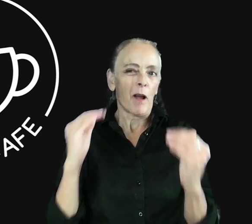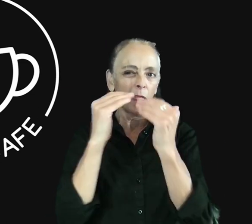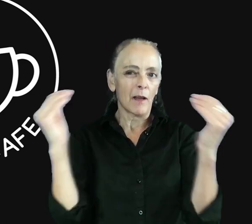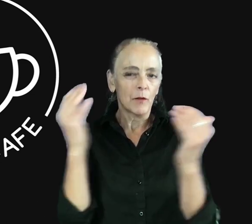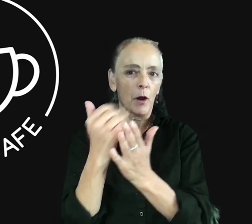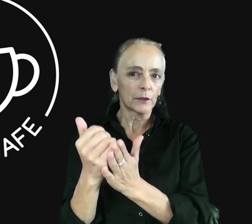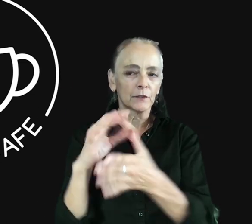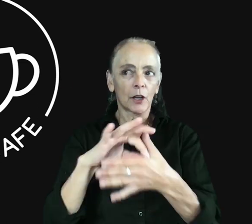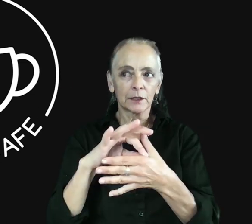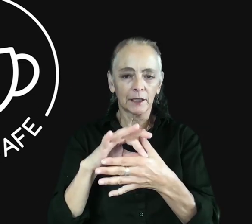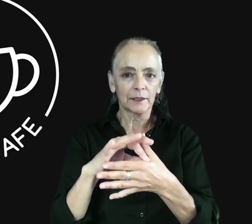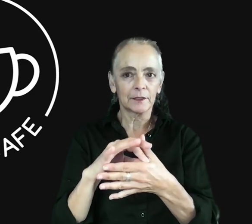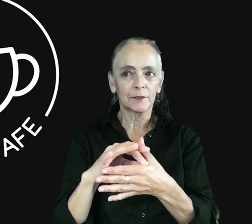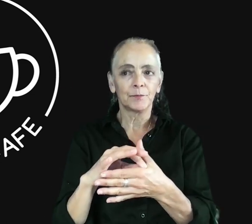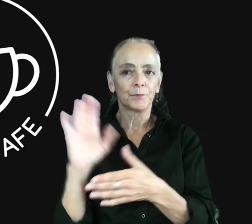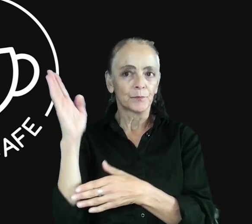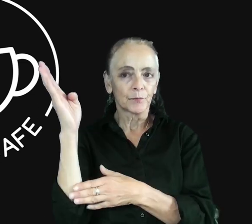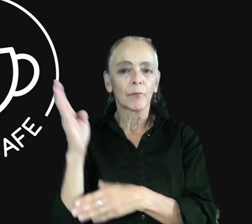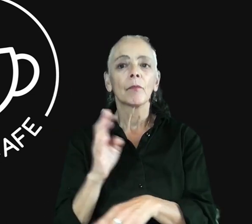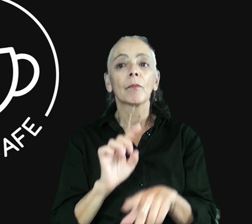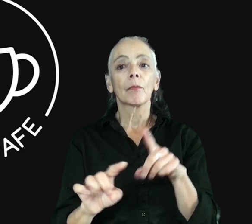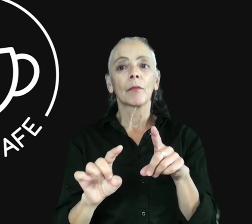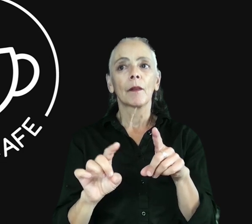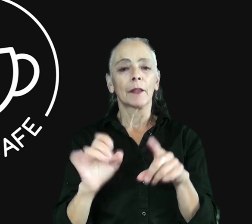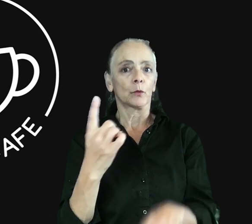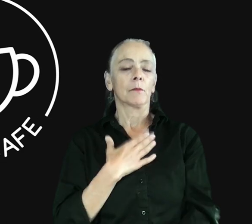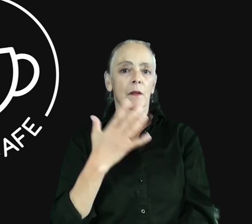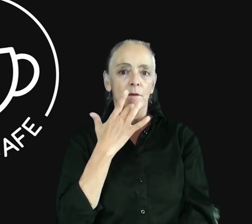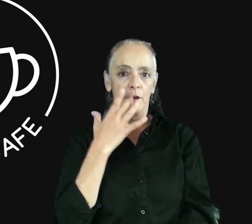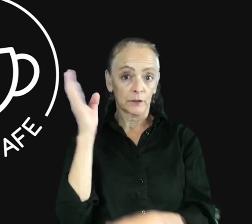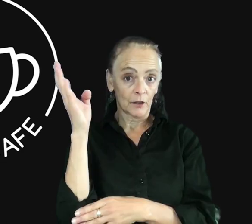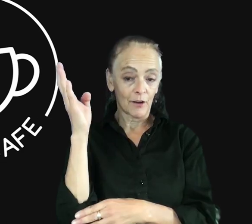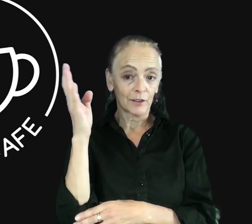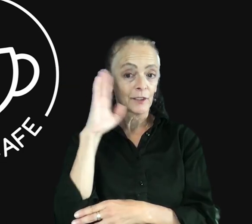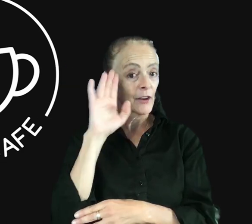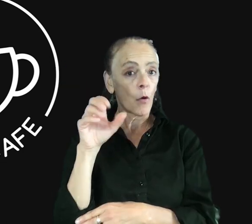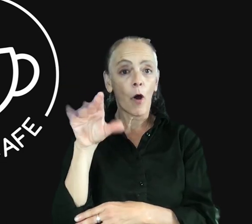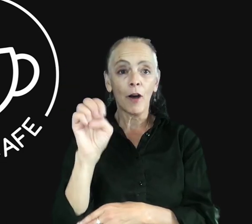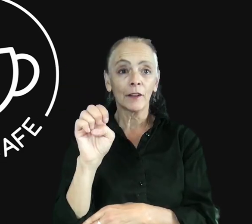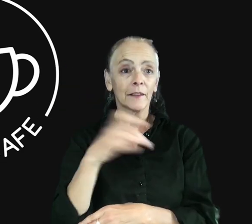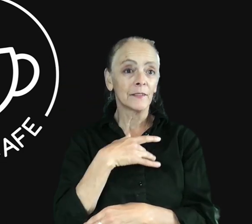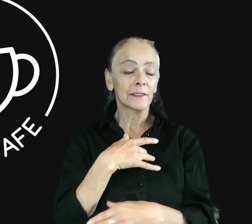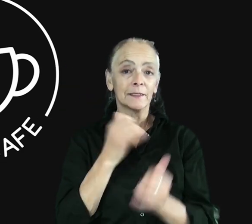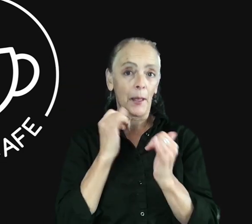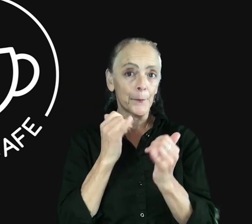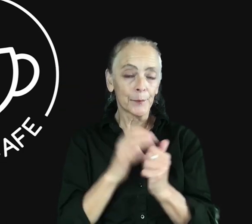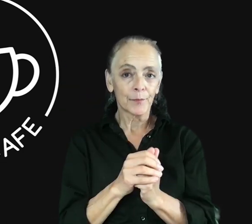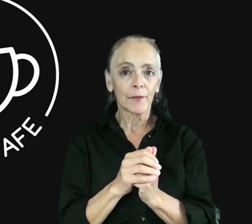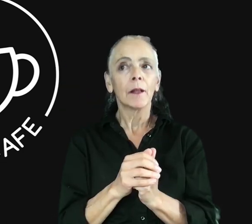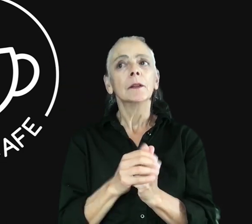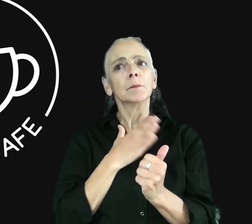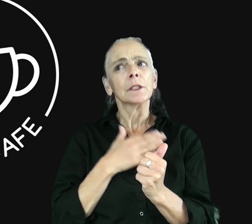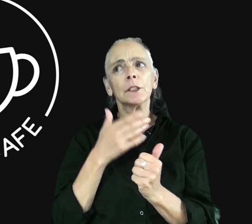of the content that julian discusses but it's one of my favorite talks i know ollie feels the same please go check it out we'll have